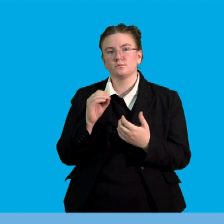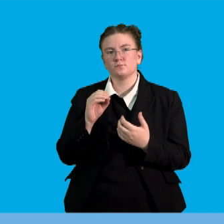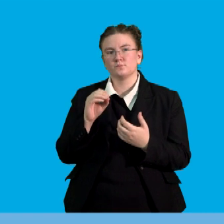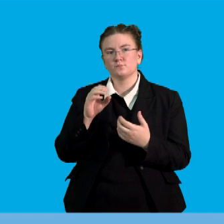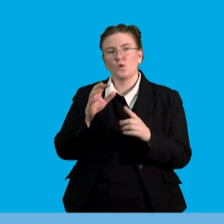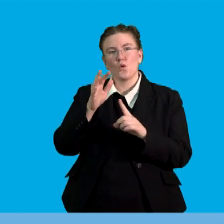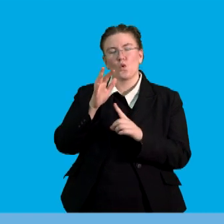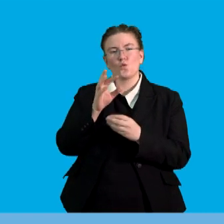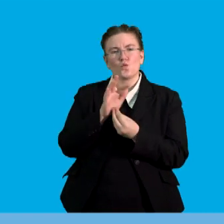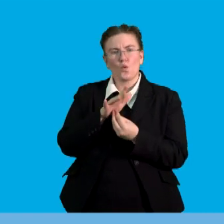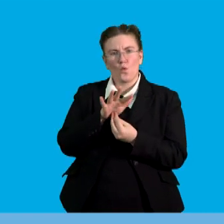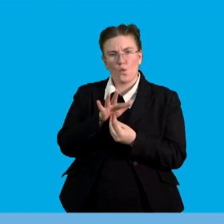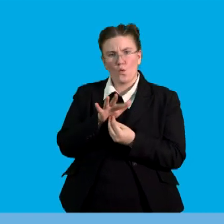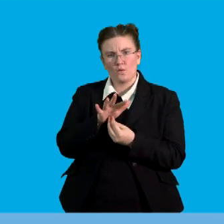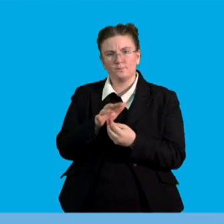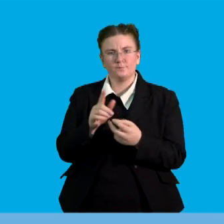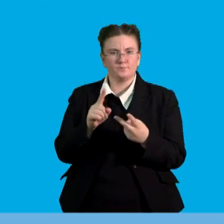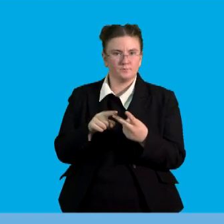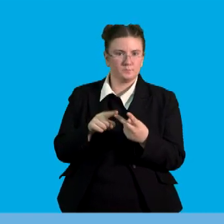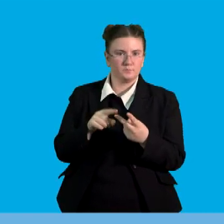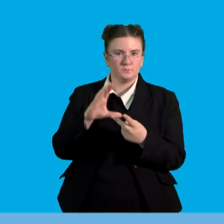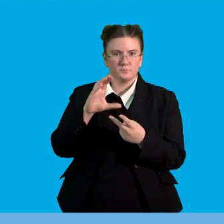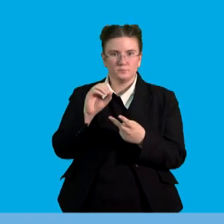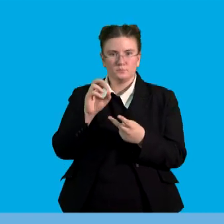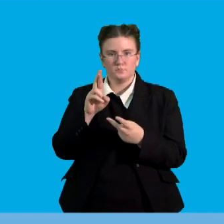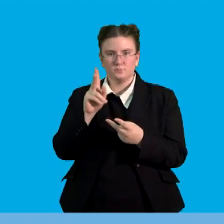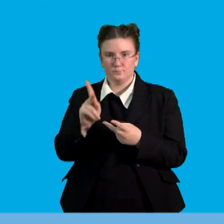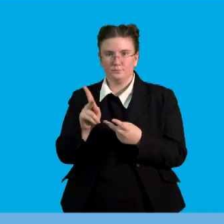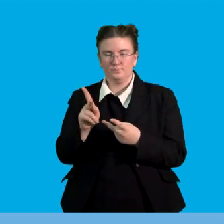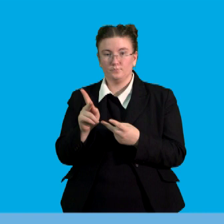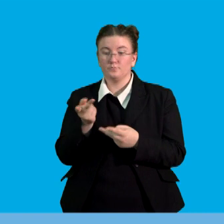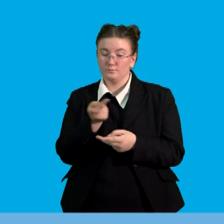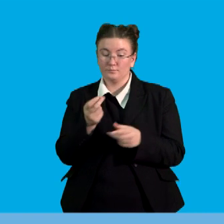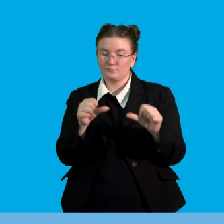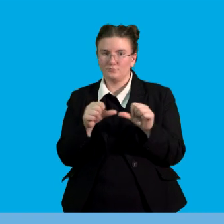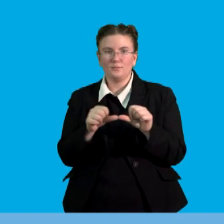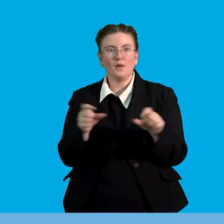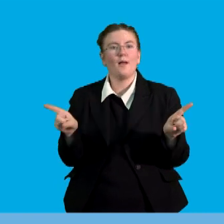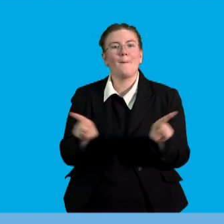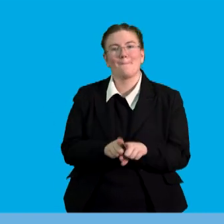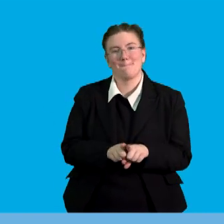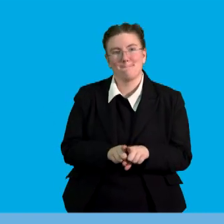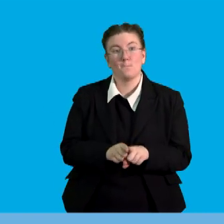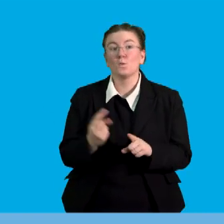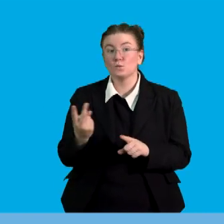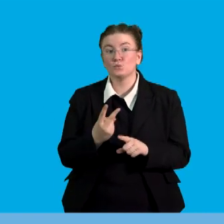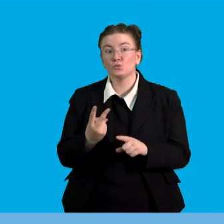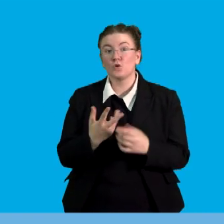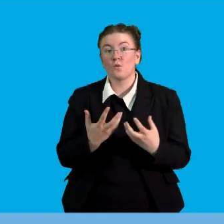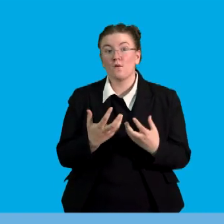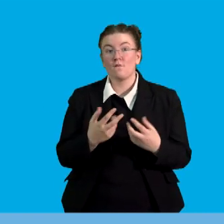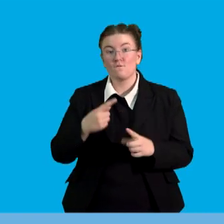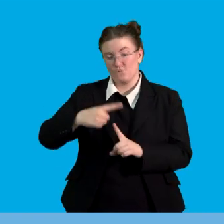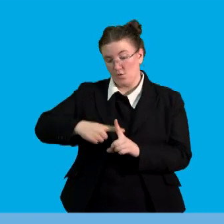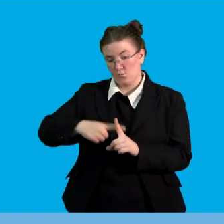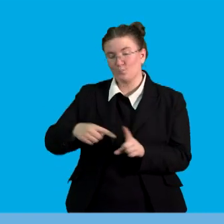coal and a piece of coke, which are exactly the same size. And that means also they have the